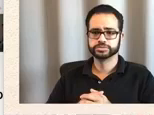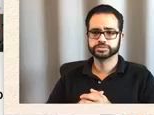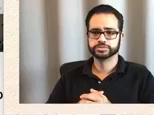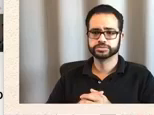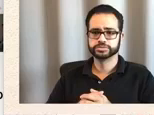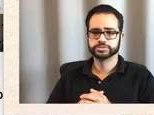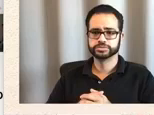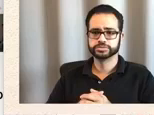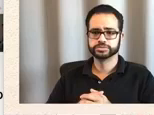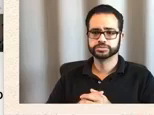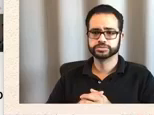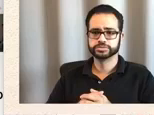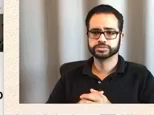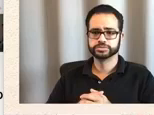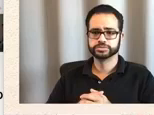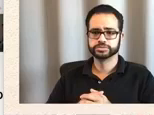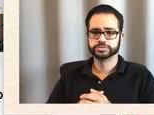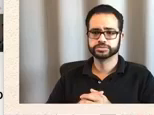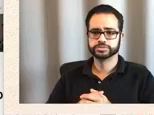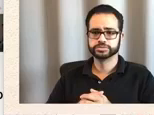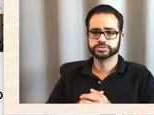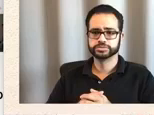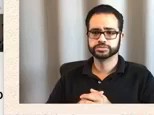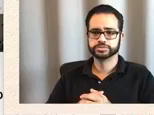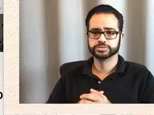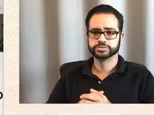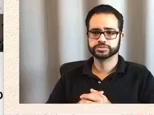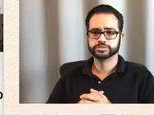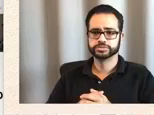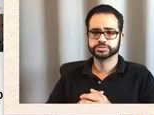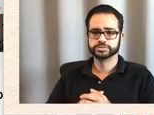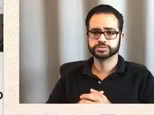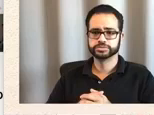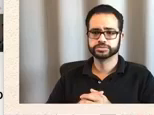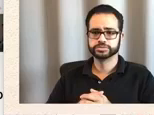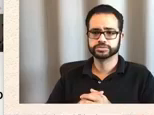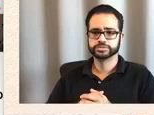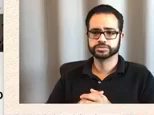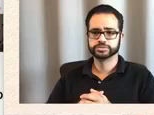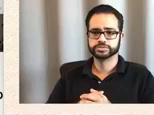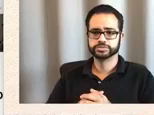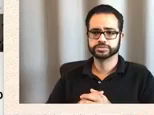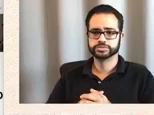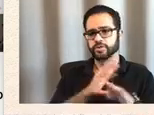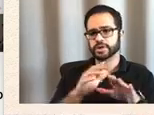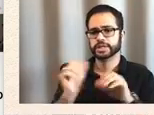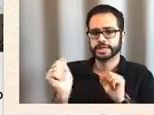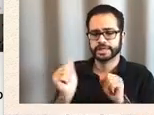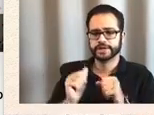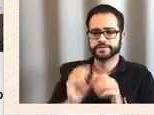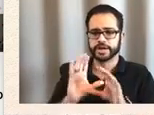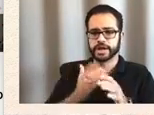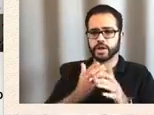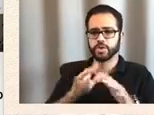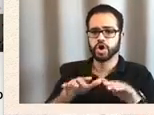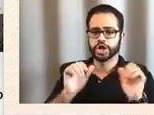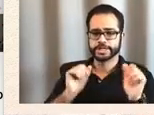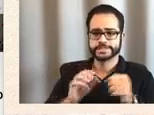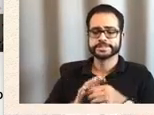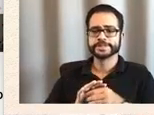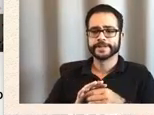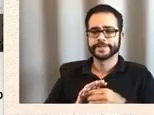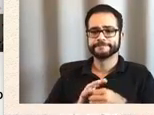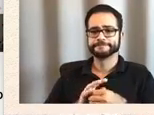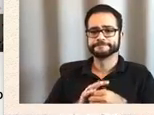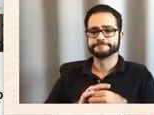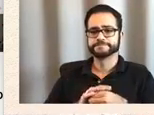we've been discussing so far and then provide a couple of tips before we leave our audience. So again, in